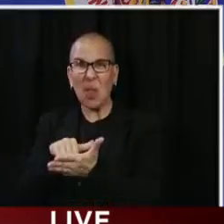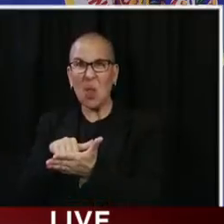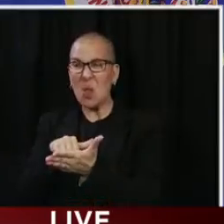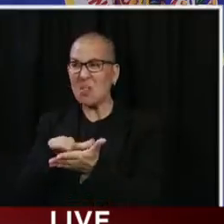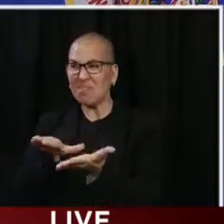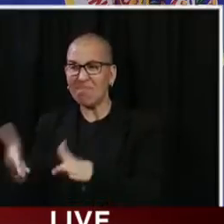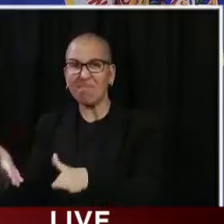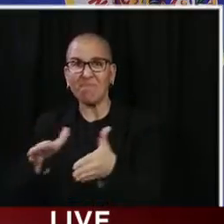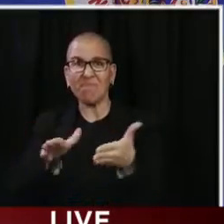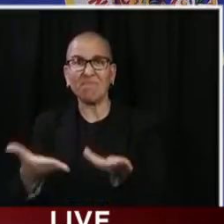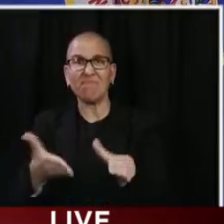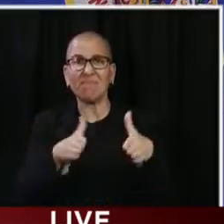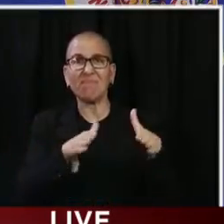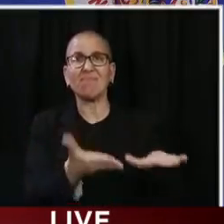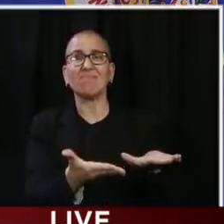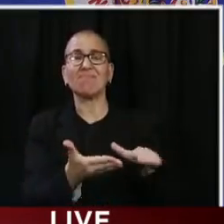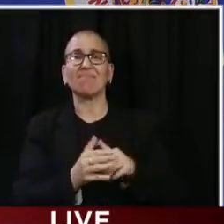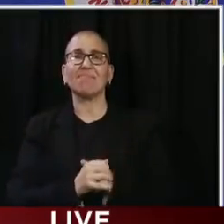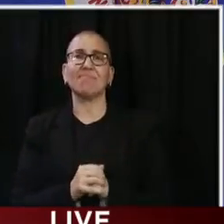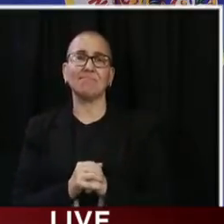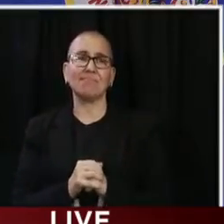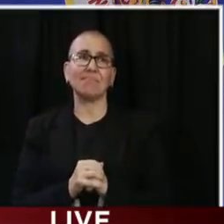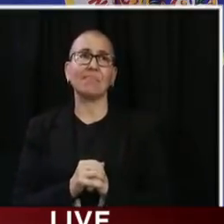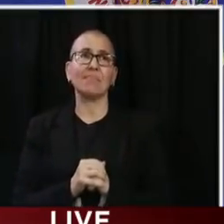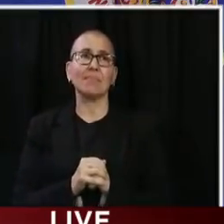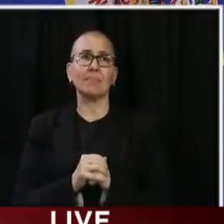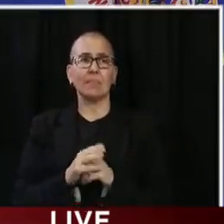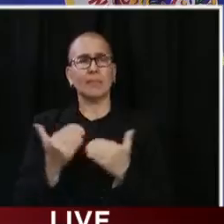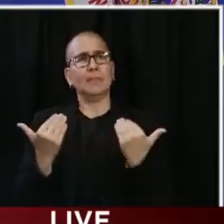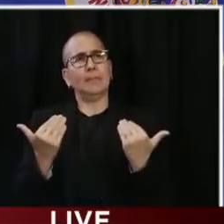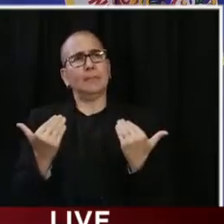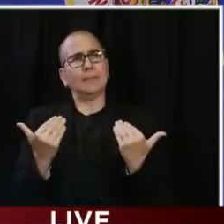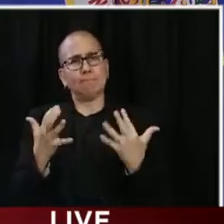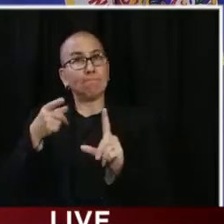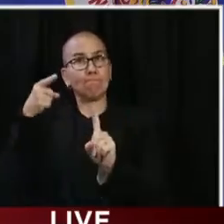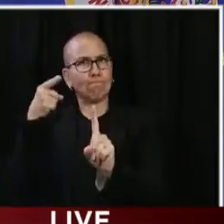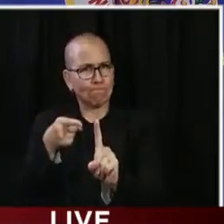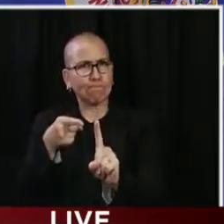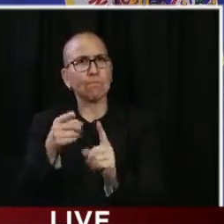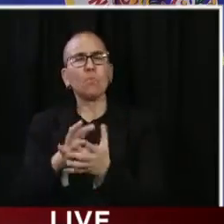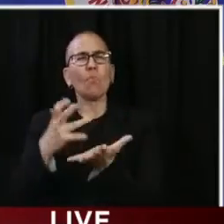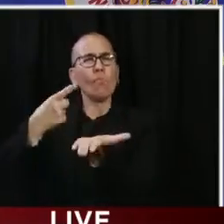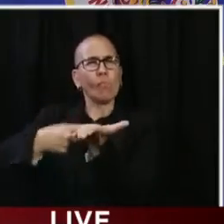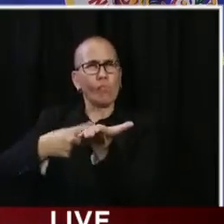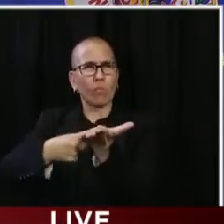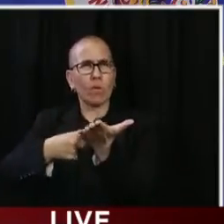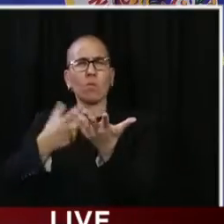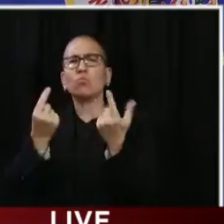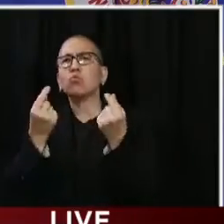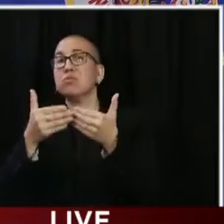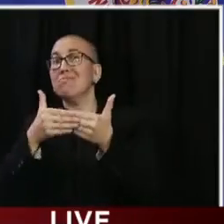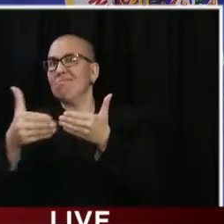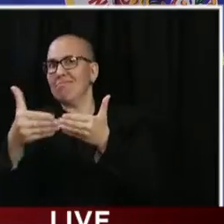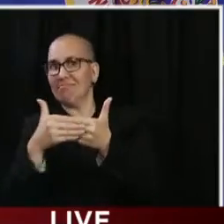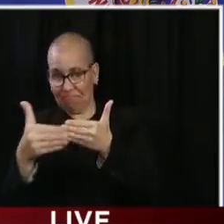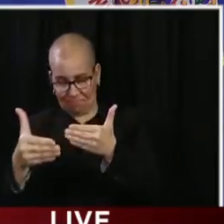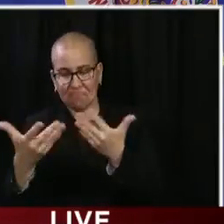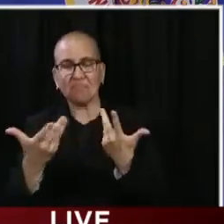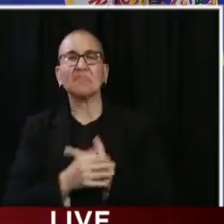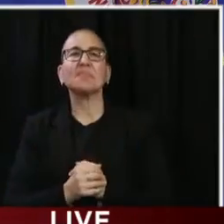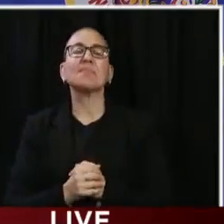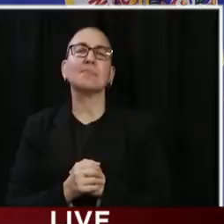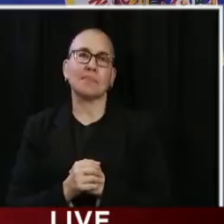what do we do moving forward. How do we make sure, and it's so maddening, I know that there's so many things about this